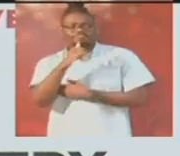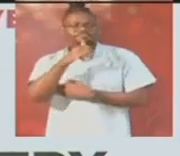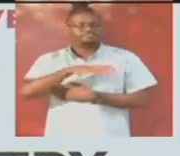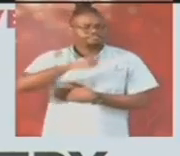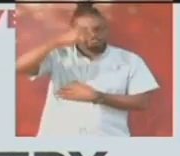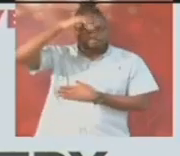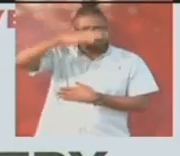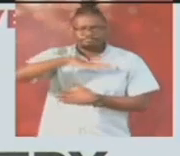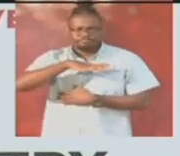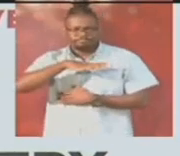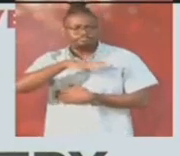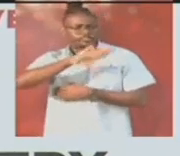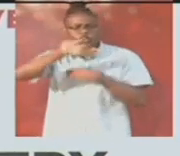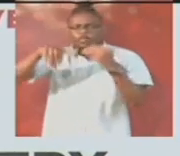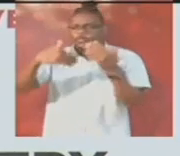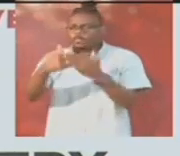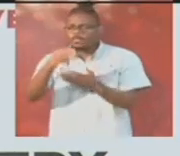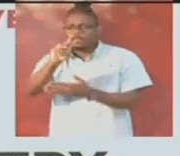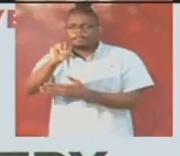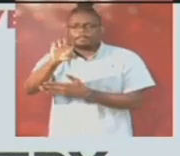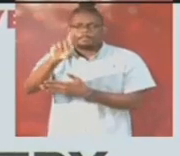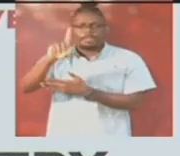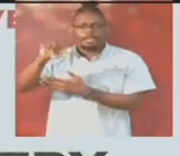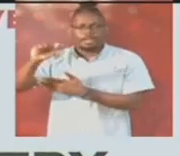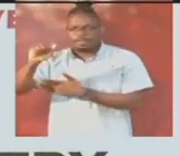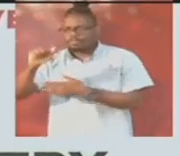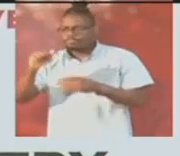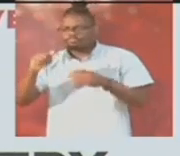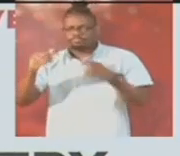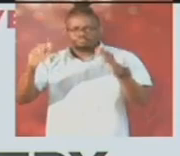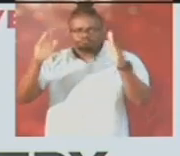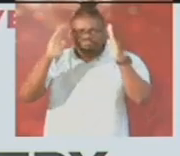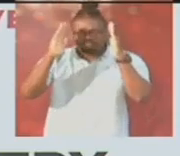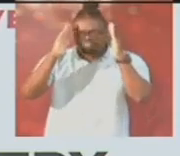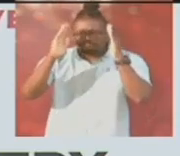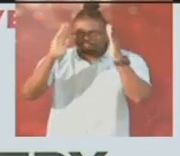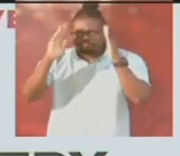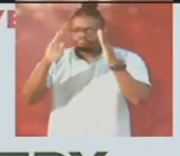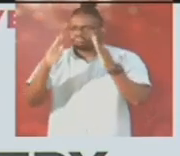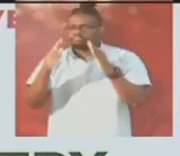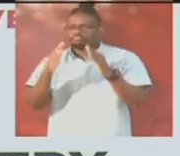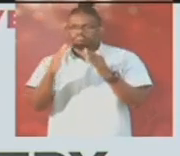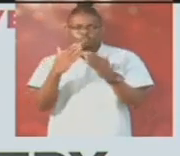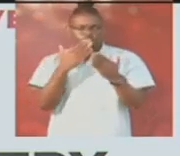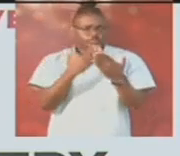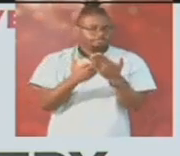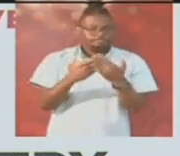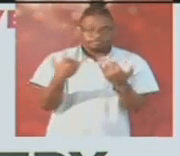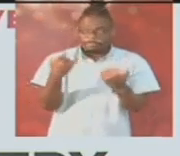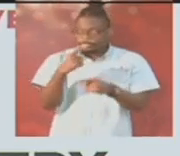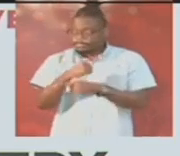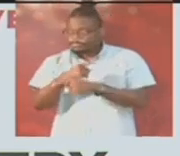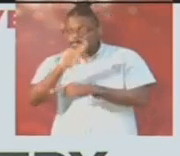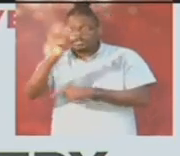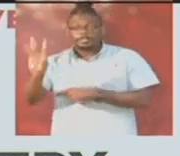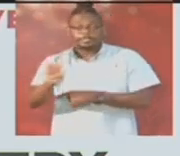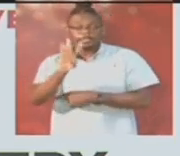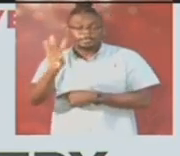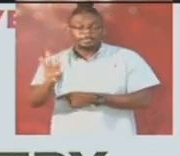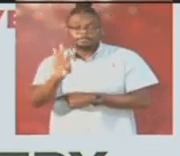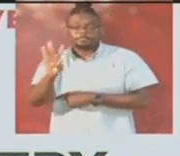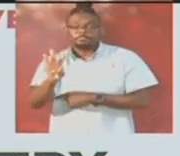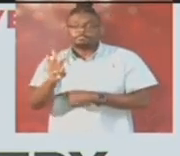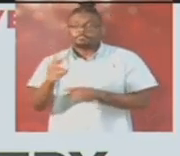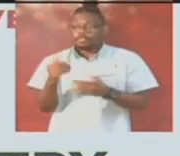and viewing public wherever you are. A good Wednesday morning to you. Before I go into the